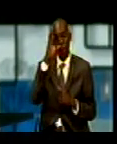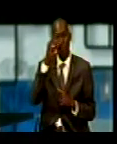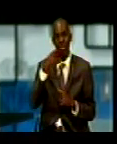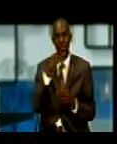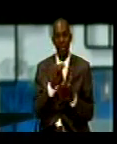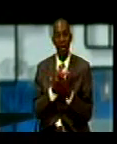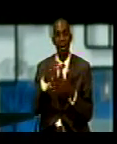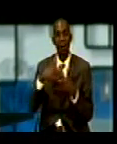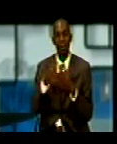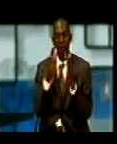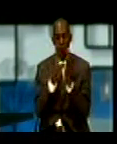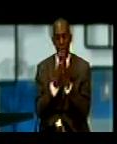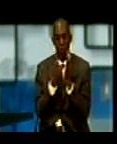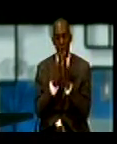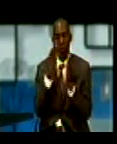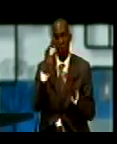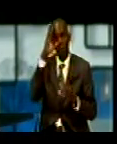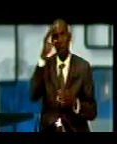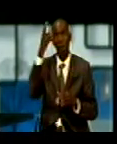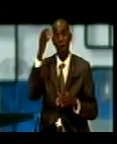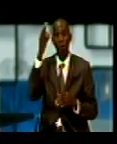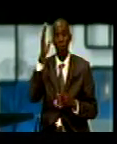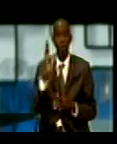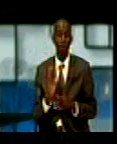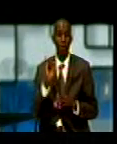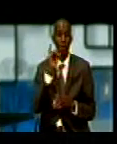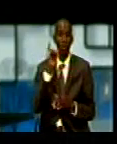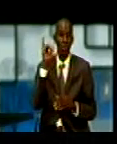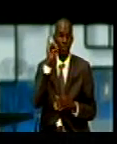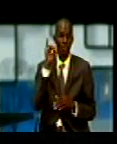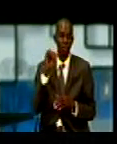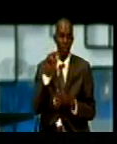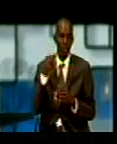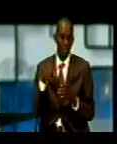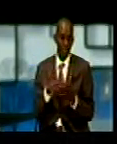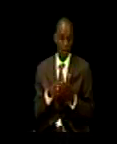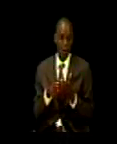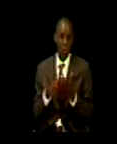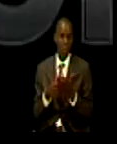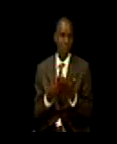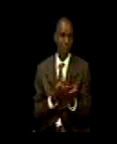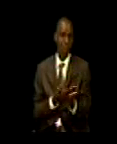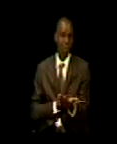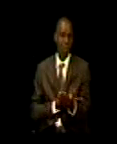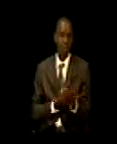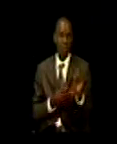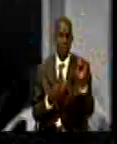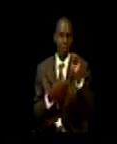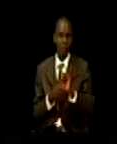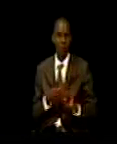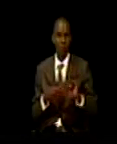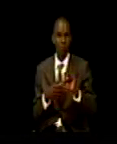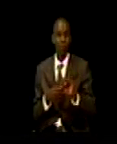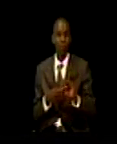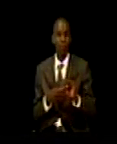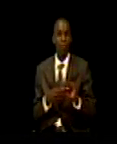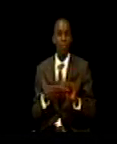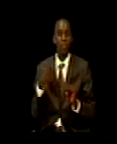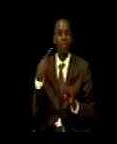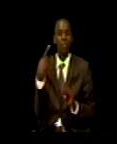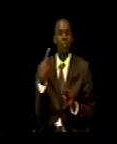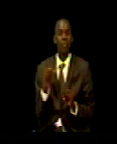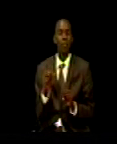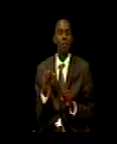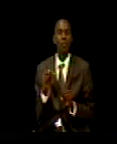yesterday, this morning, Saturday, the European driving license, which I